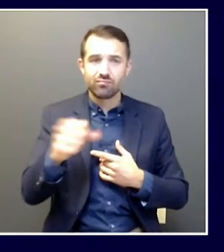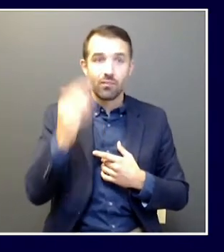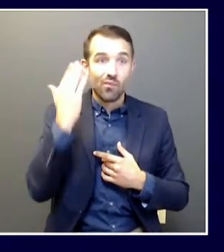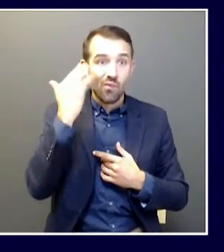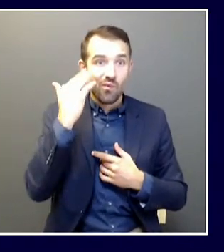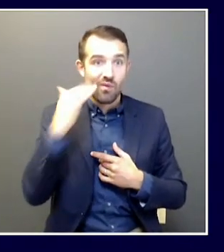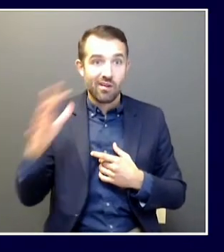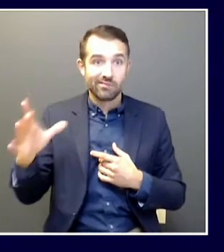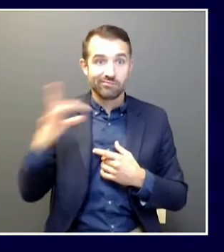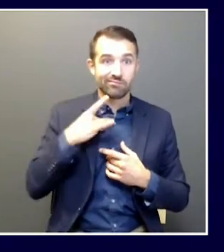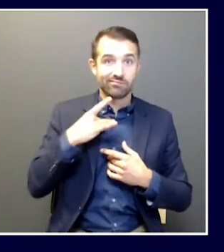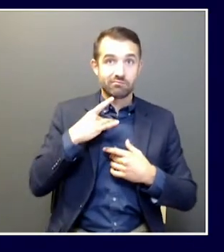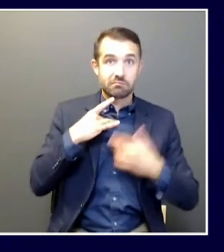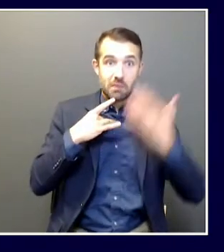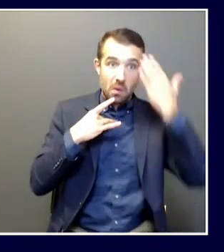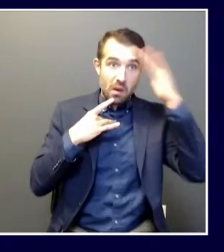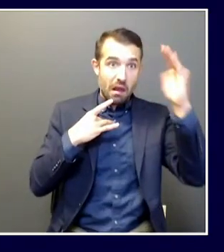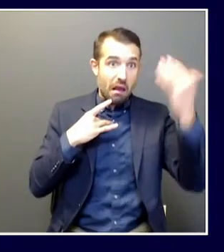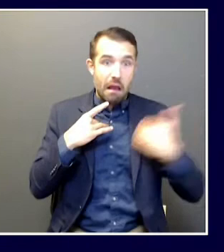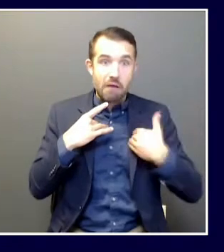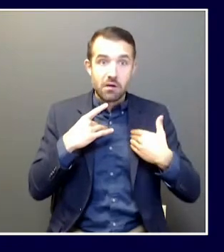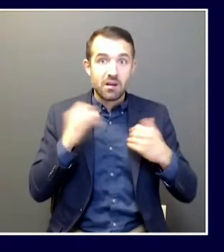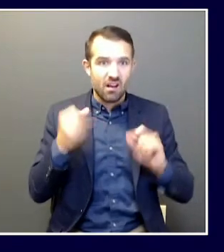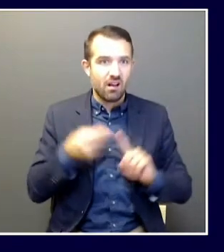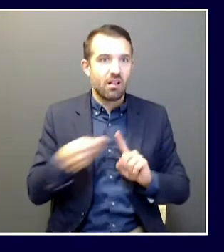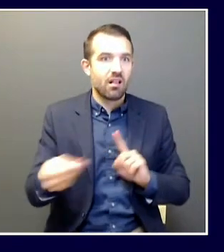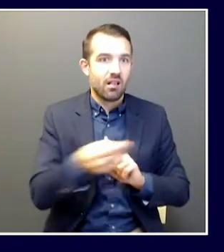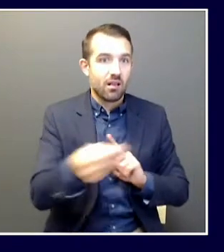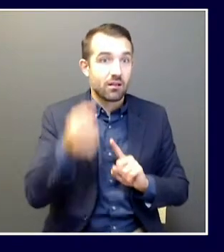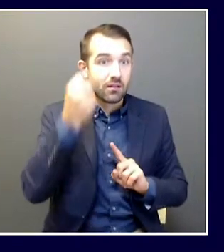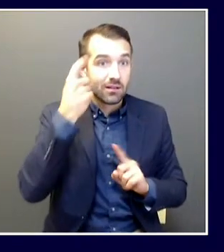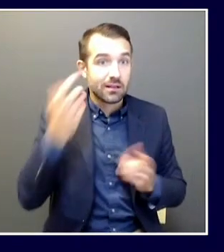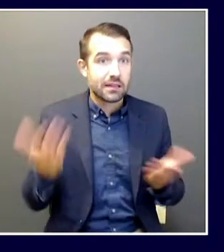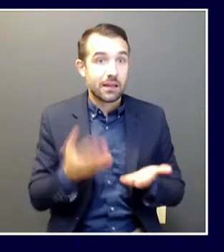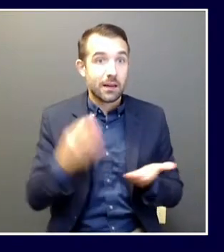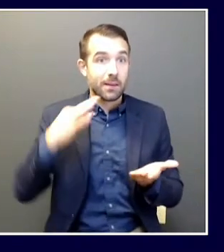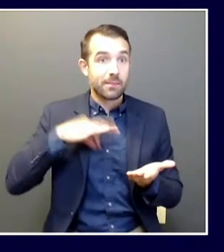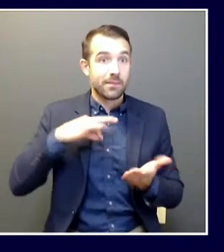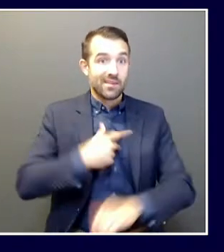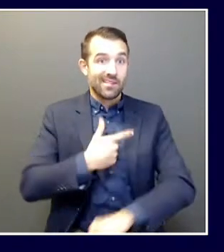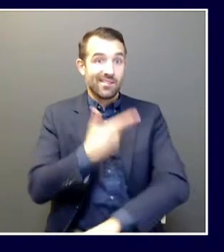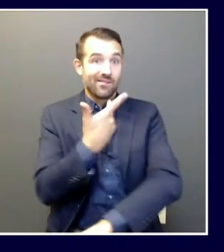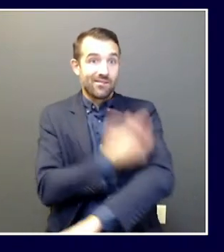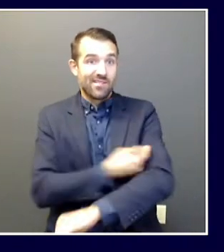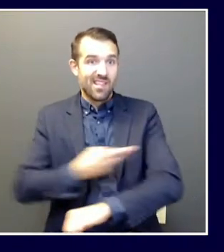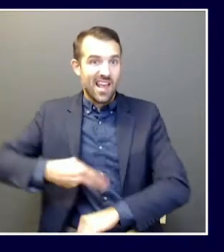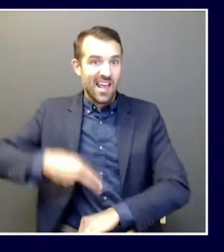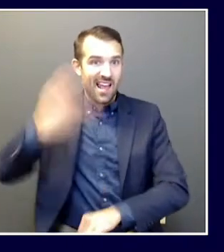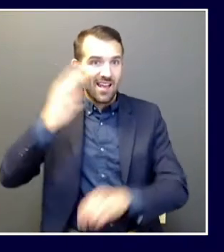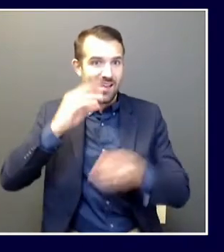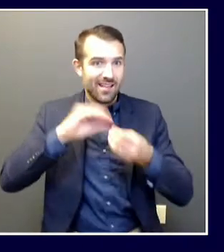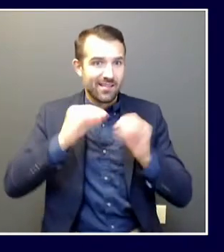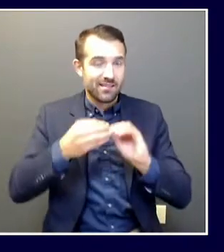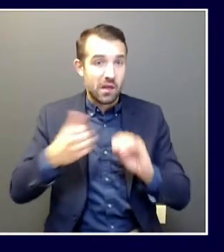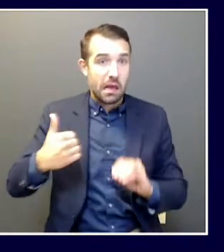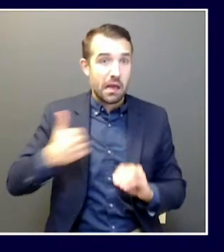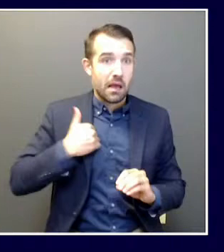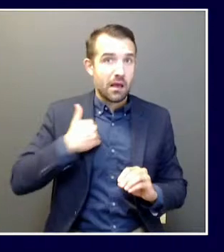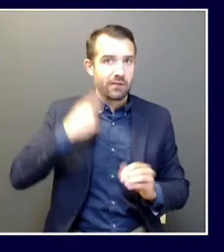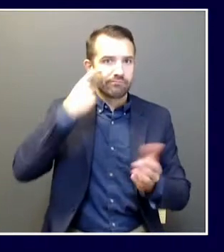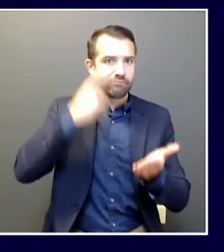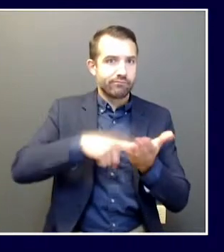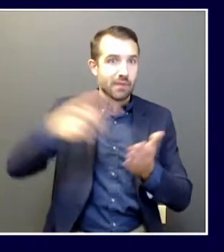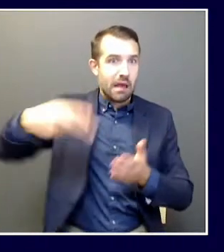in Maine, as well as the high vaccination rates among you and your colleagues across the border, that sort of travel can be done